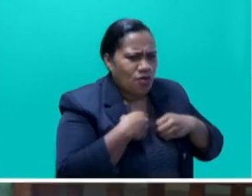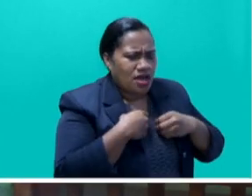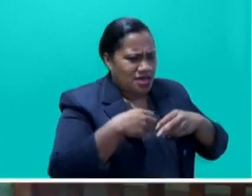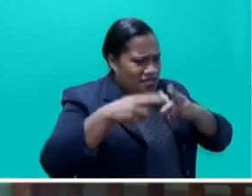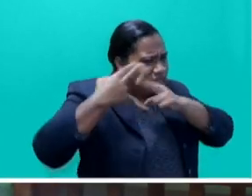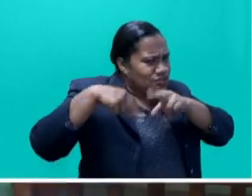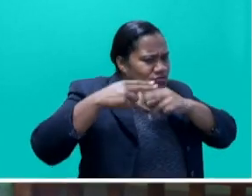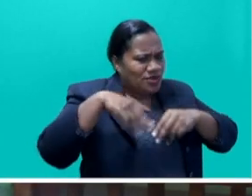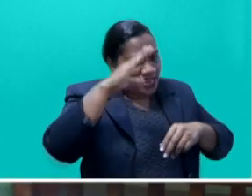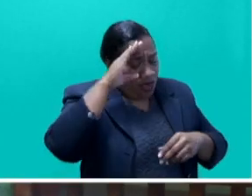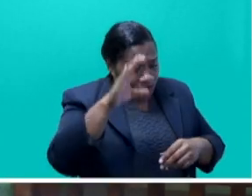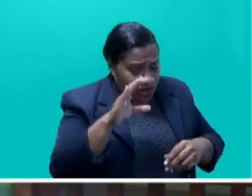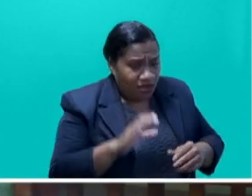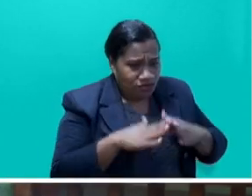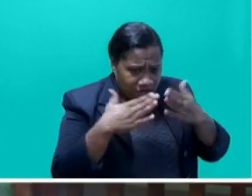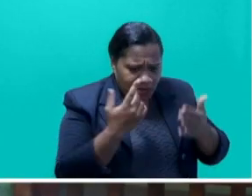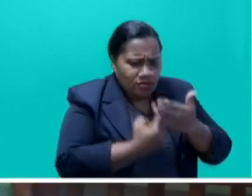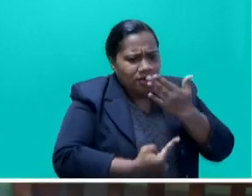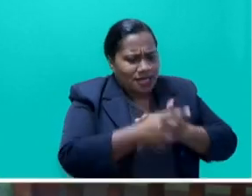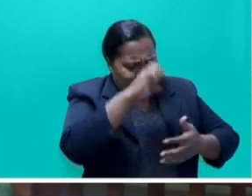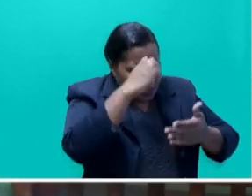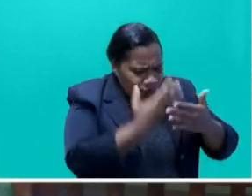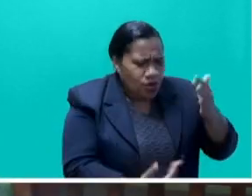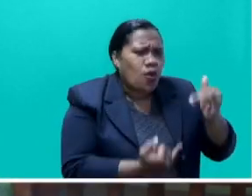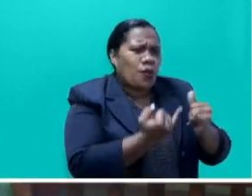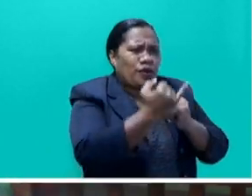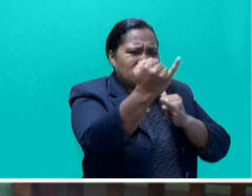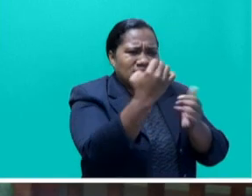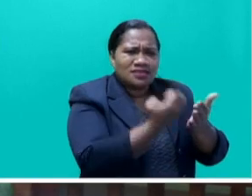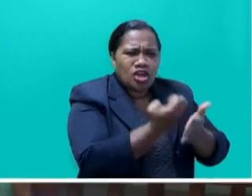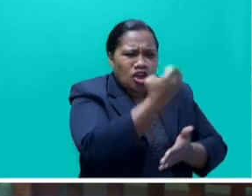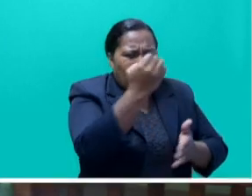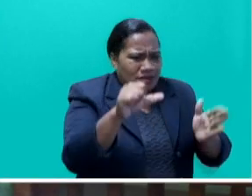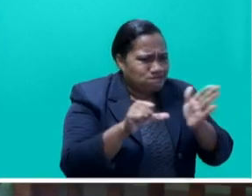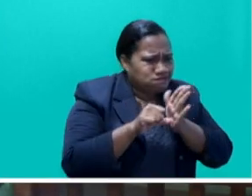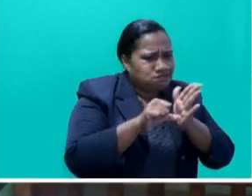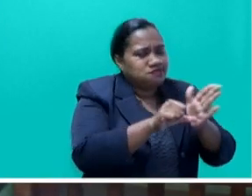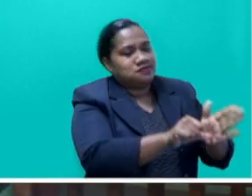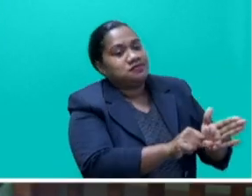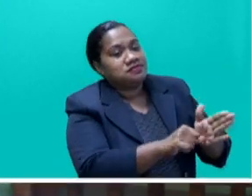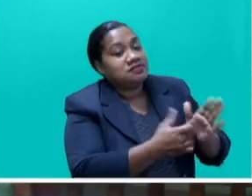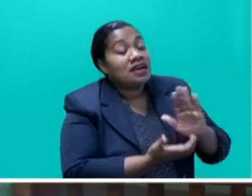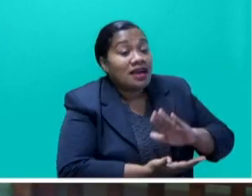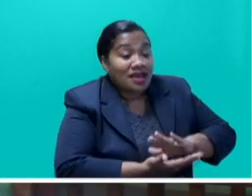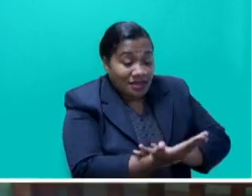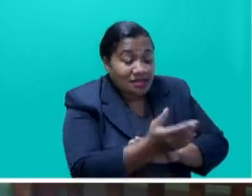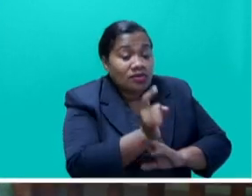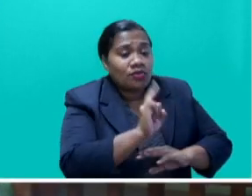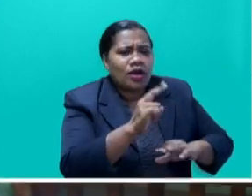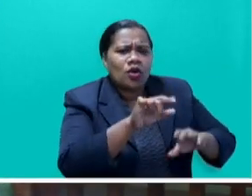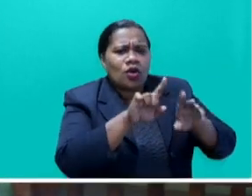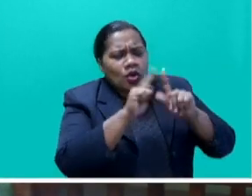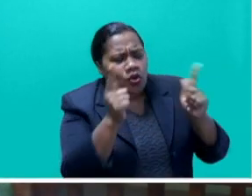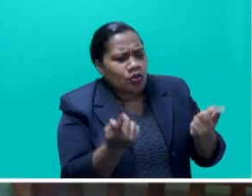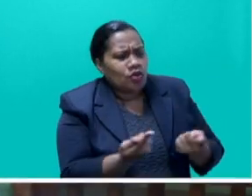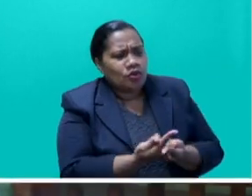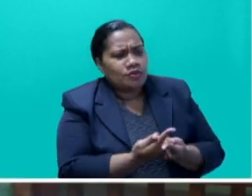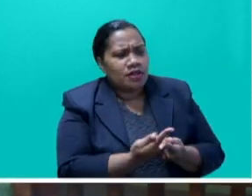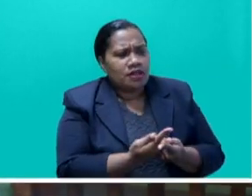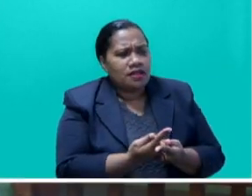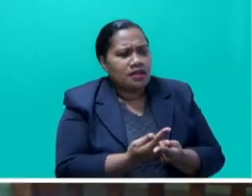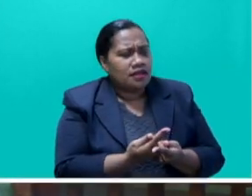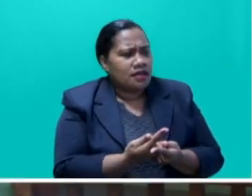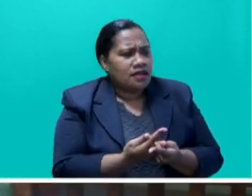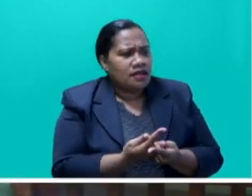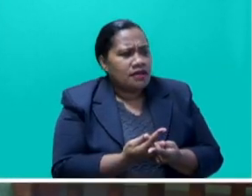country is experiencing its worst economic hardship. Under this global financial crisis, we continue to support our citizens who